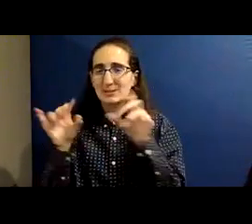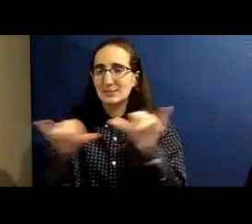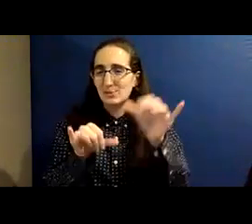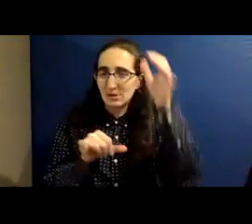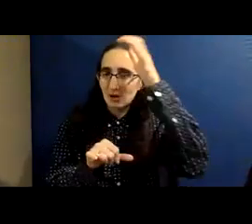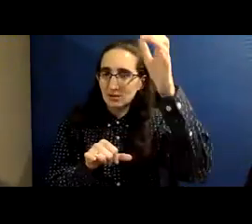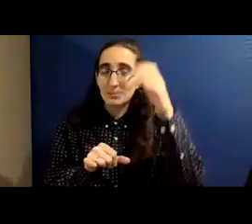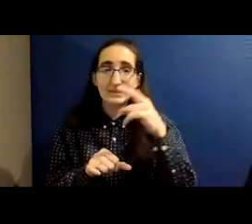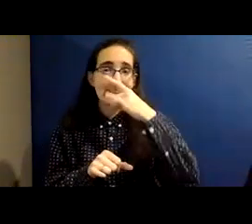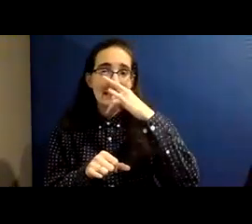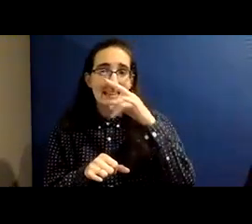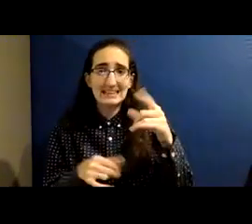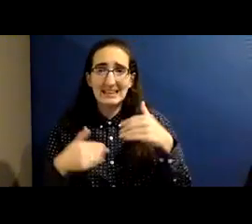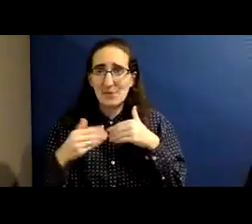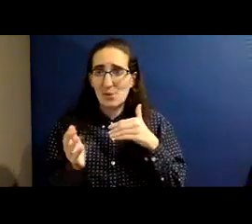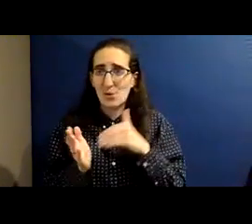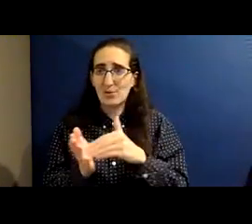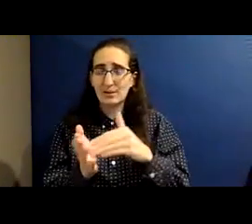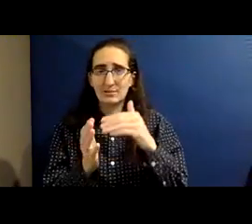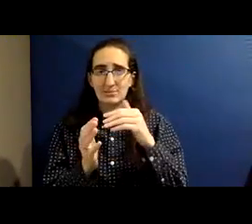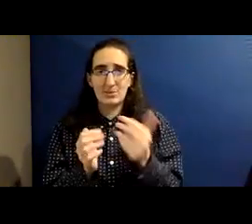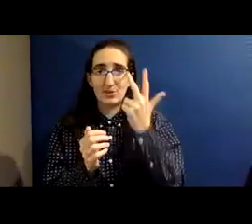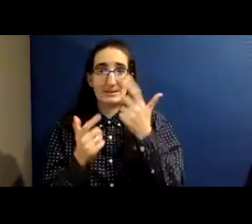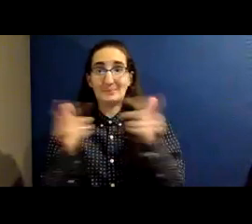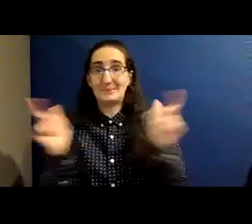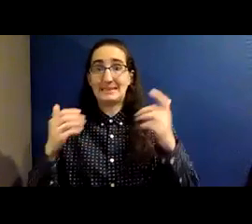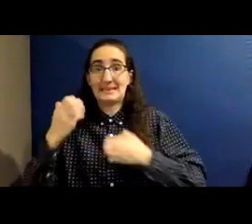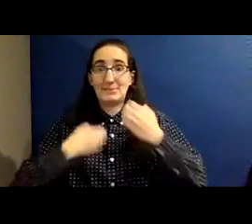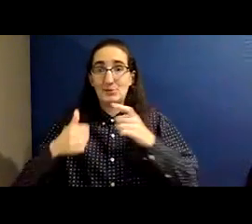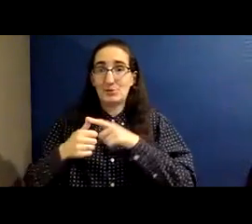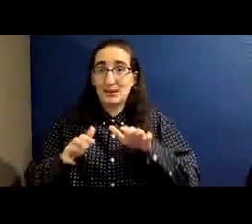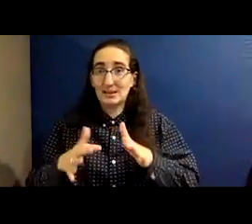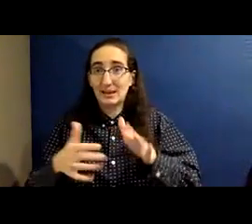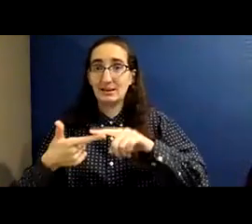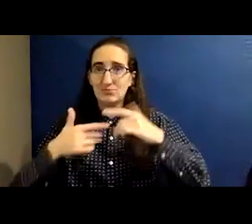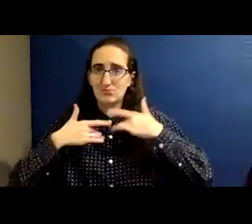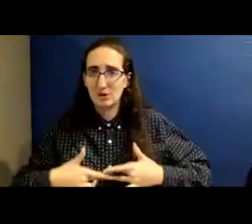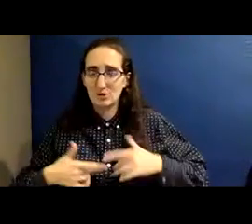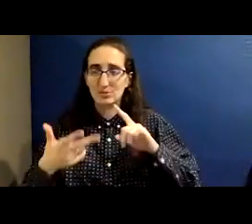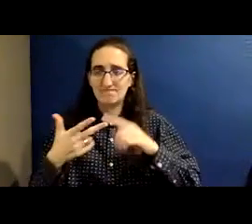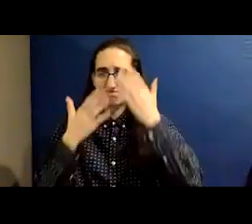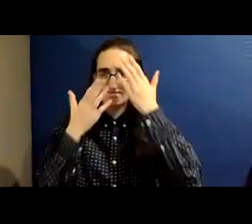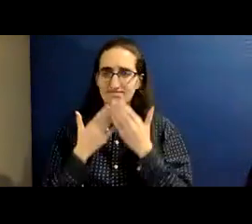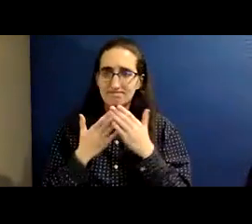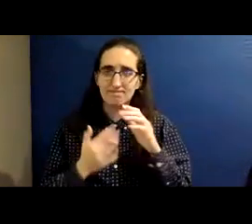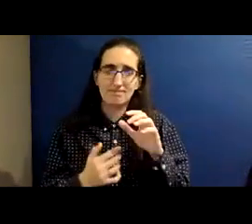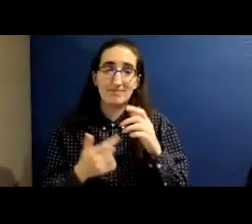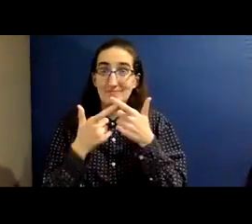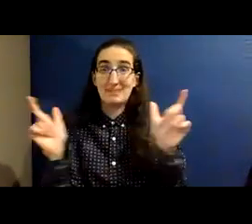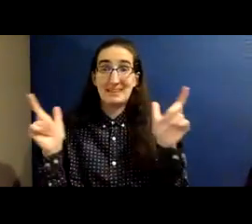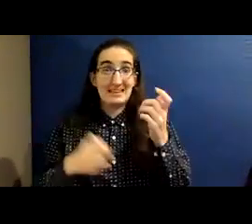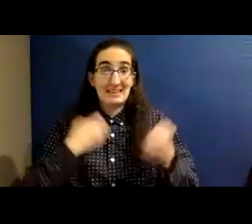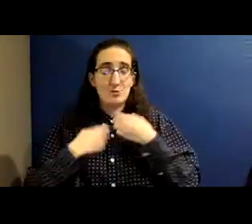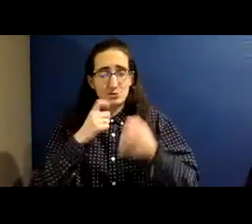that kids have oftentimes these three big emotions: anxiety, depression, sadness. And when we have these big